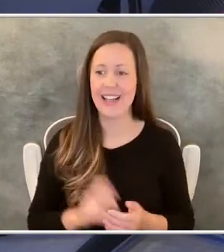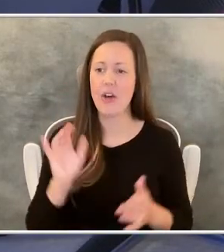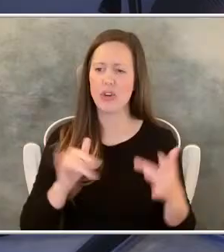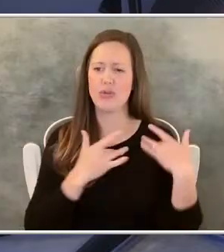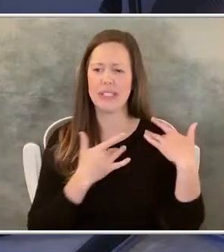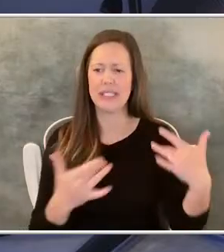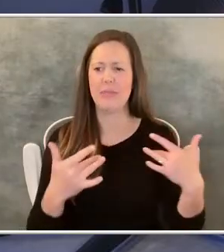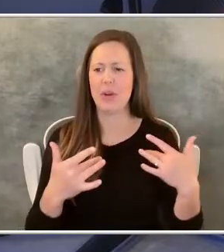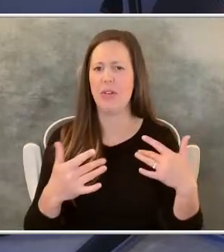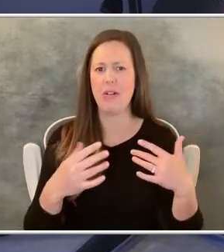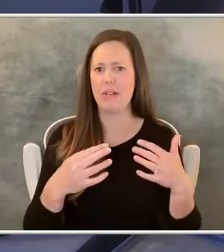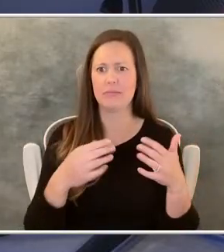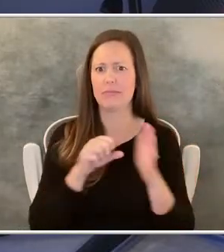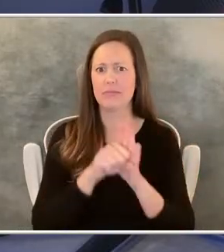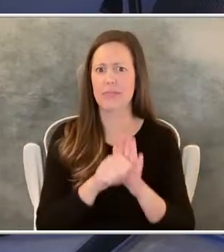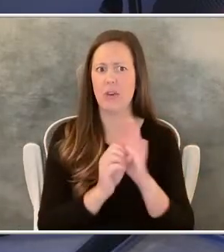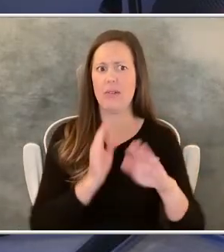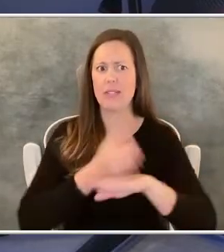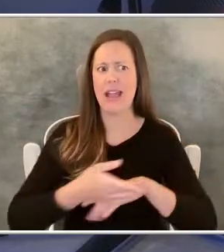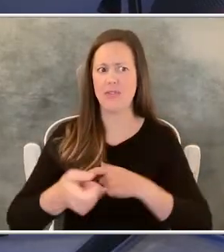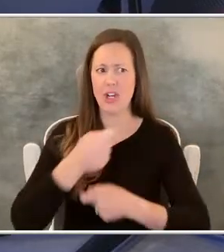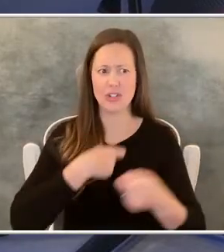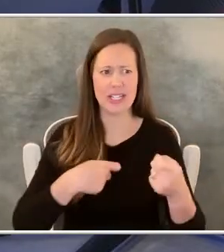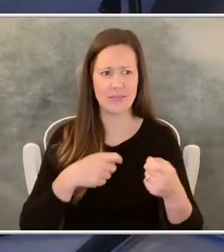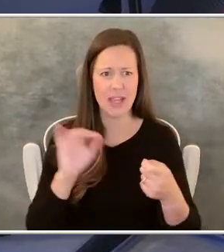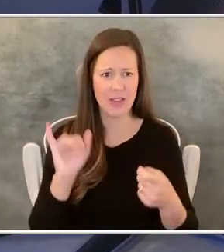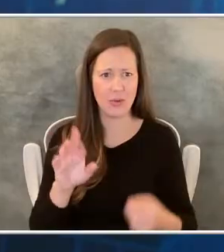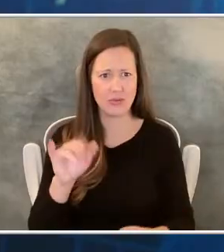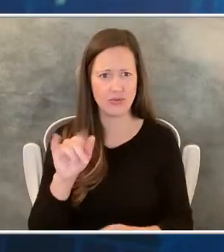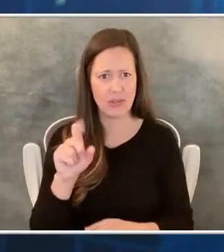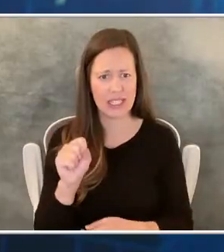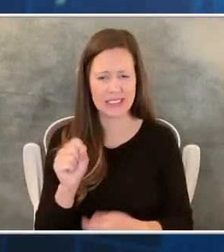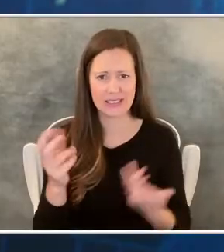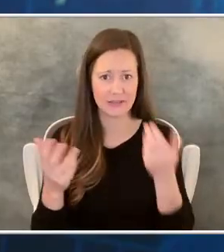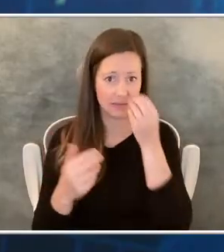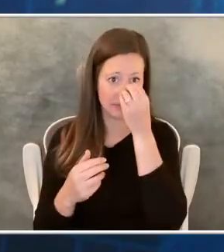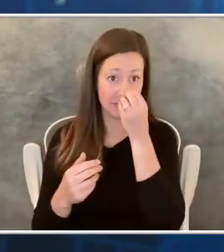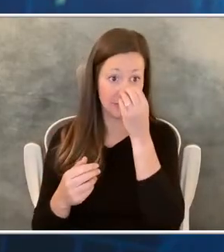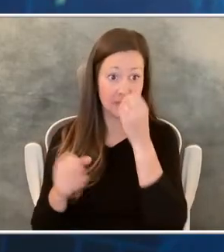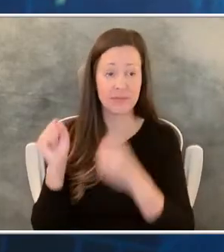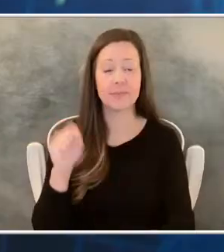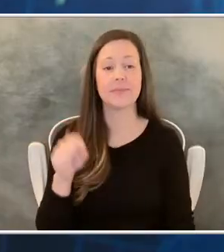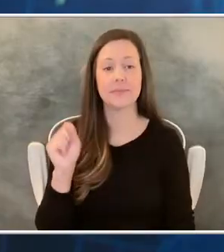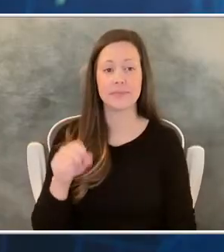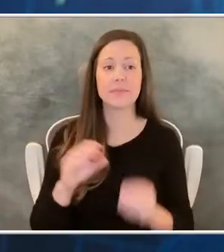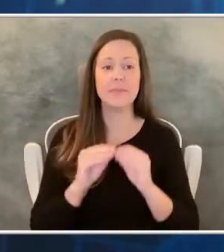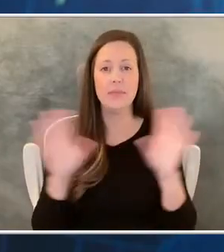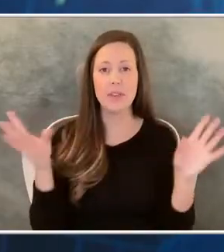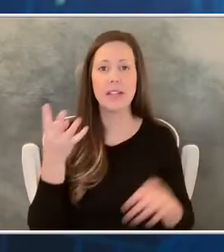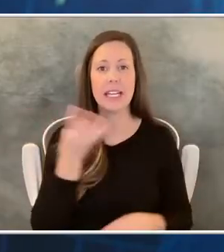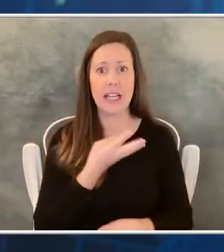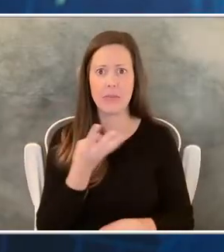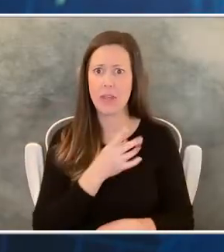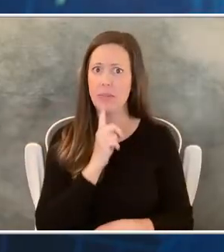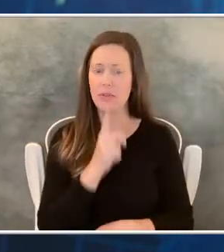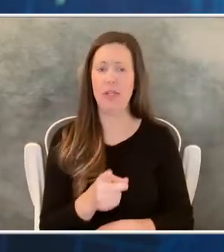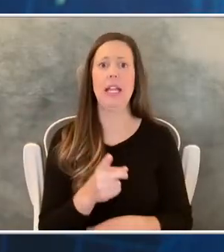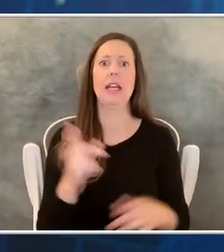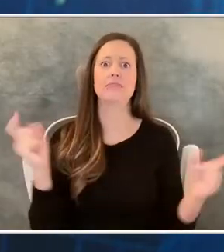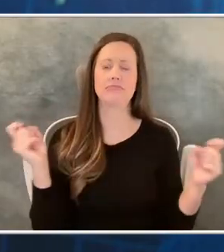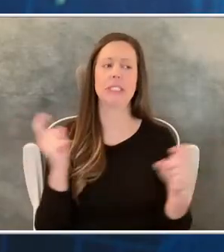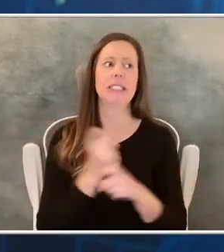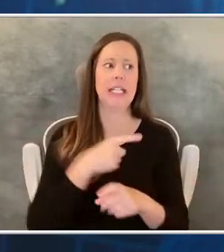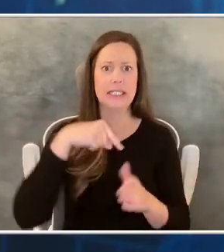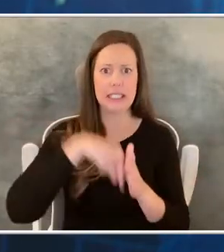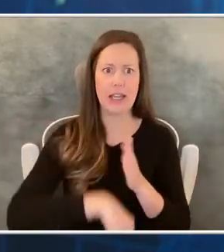outcomes after a transplant? Can those be some risks? Yes, so obviously the chemotherapy is very intensive, and it totally